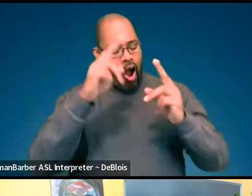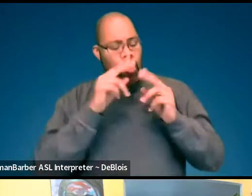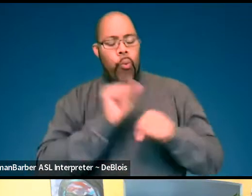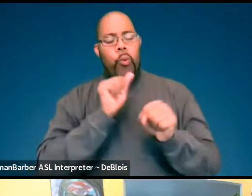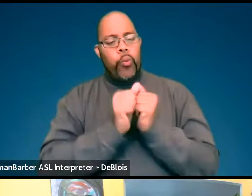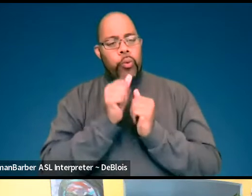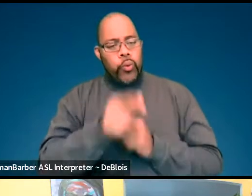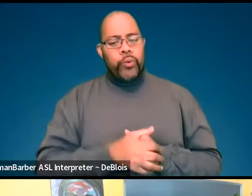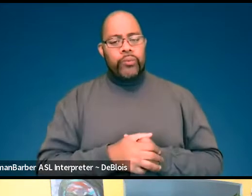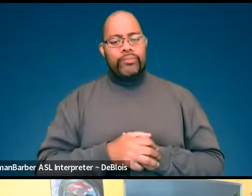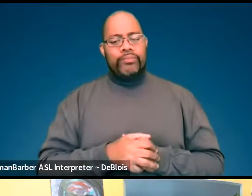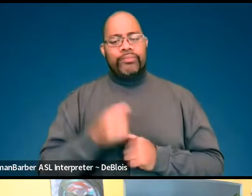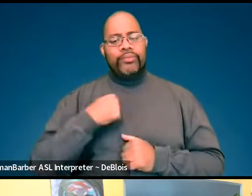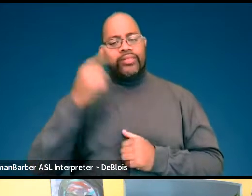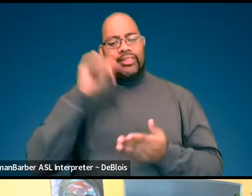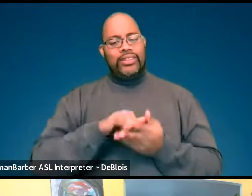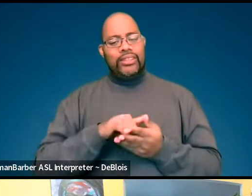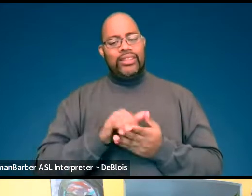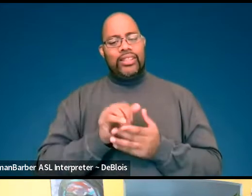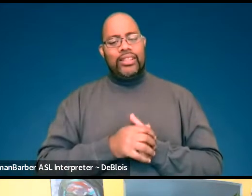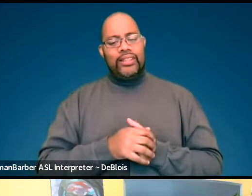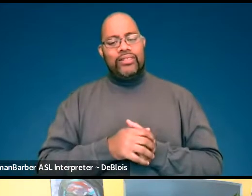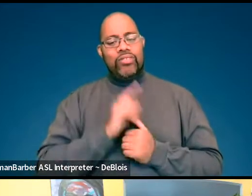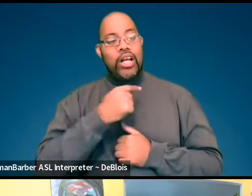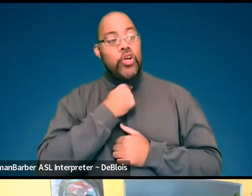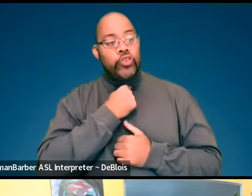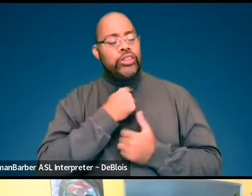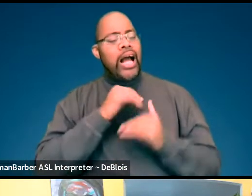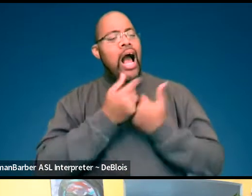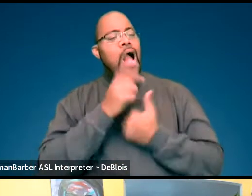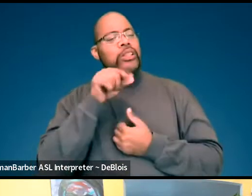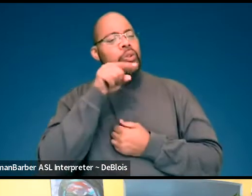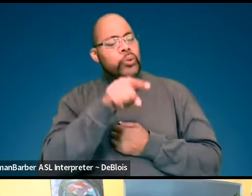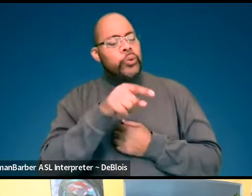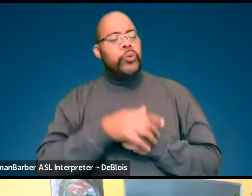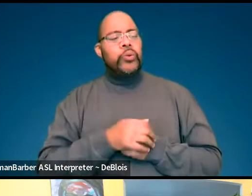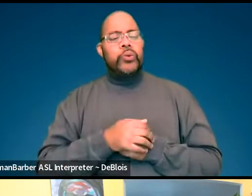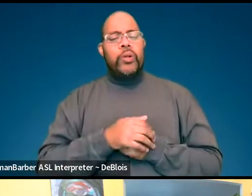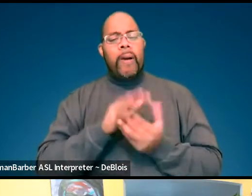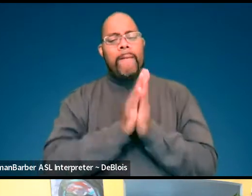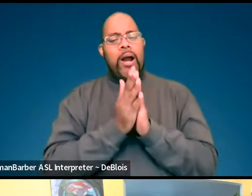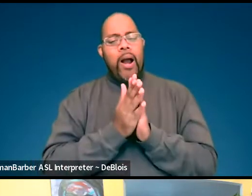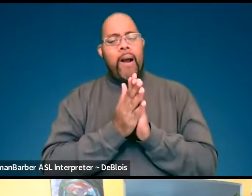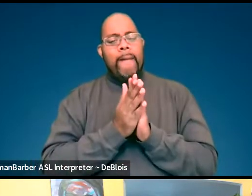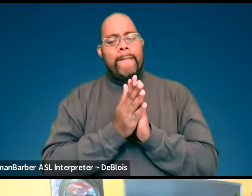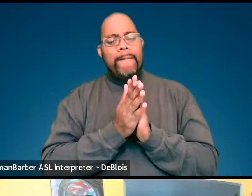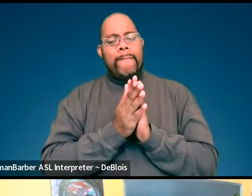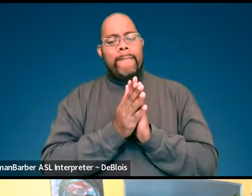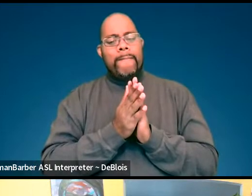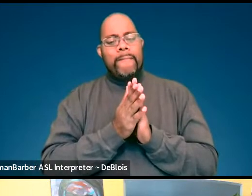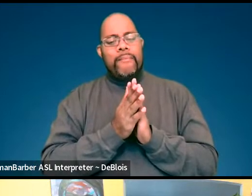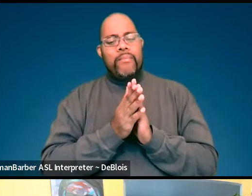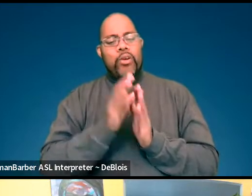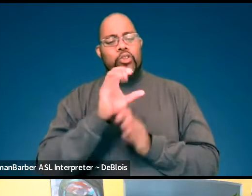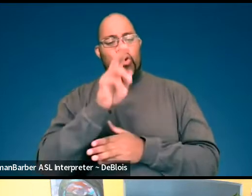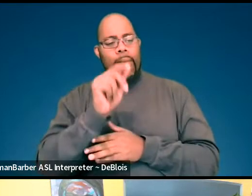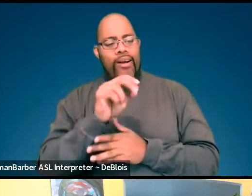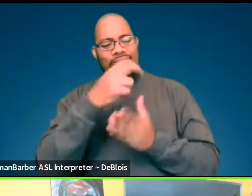you. But I think the listeners are really curious. How did you become a scuba diver, and why did you become a scuba